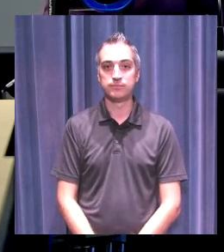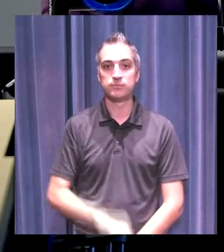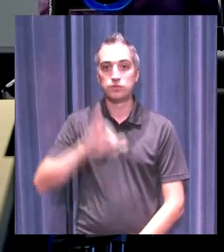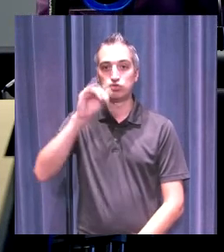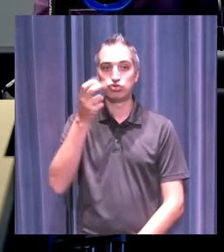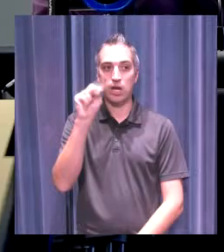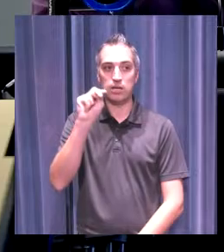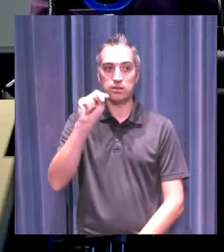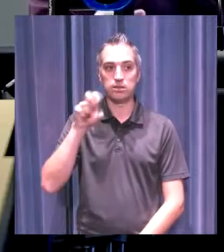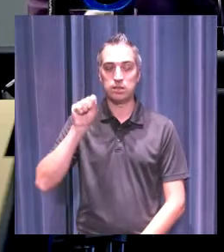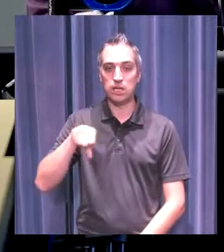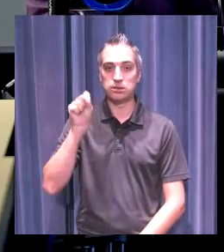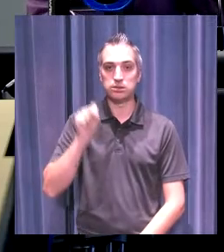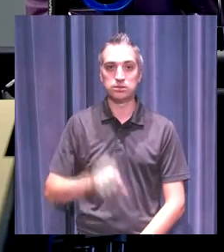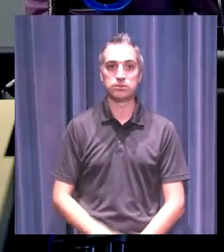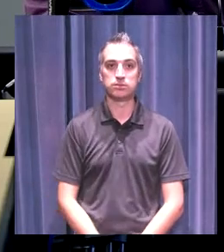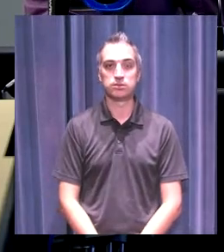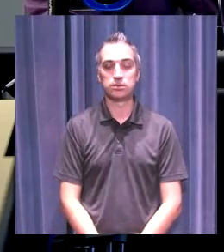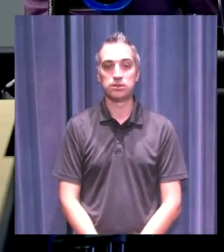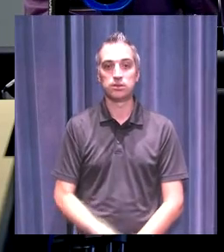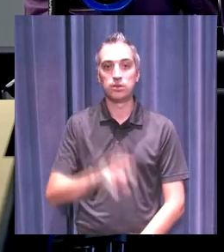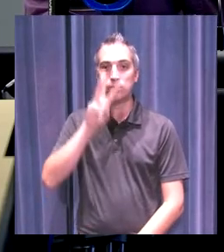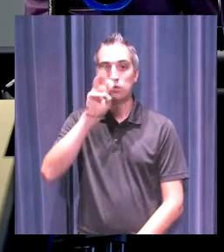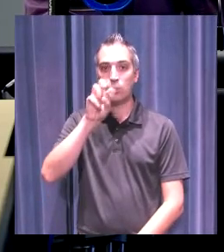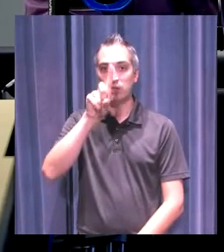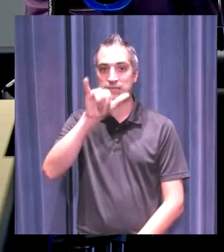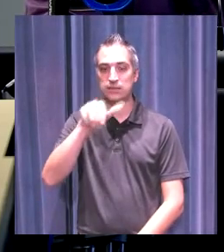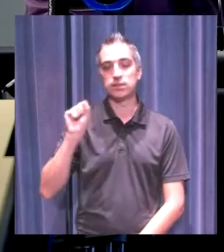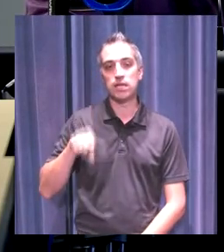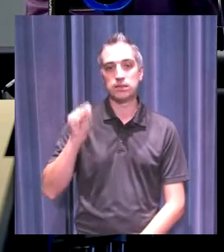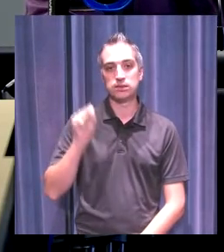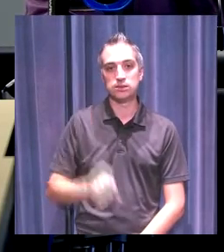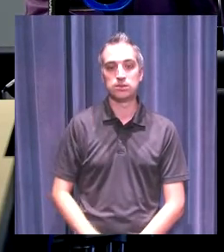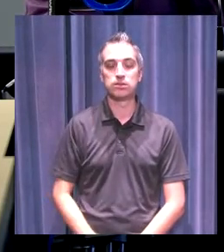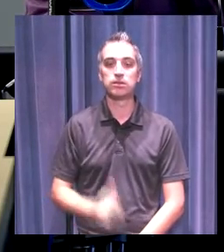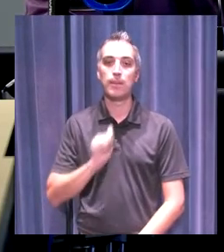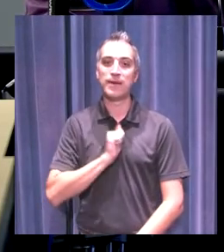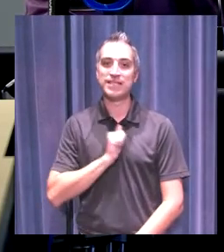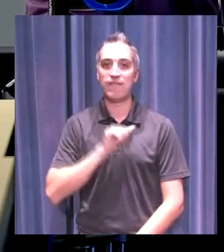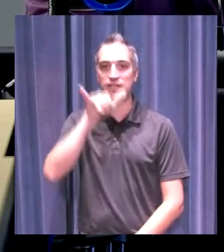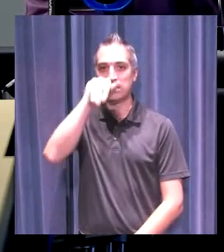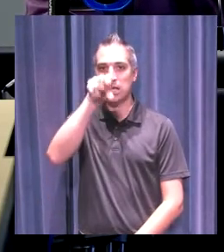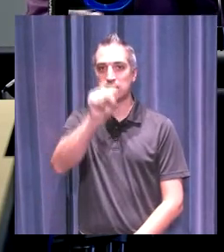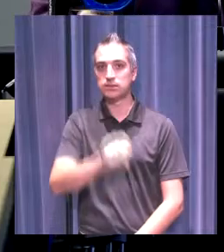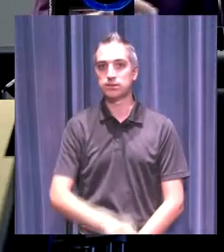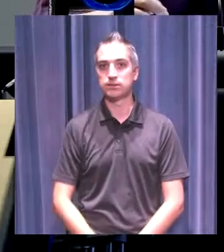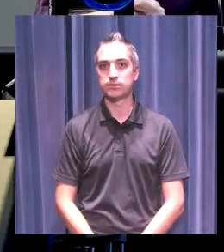John? Yes. Wendy? Yes. And myself, yes.